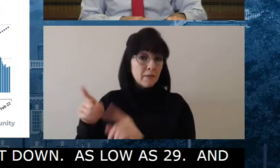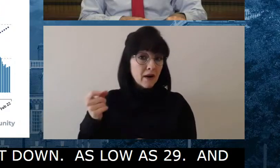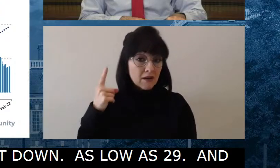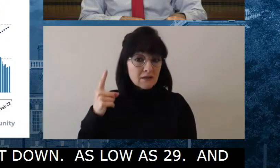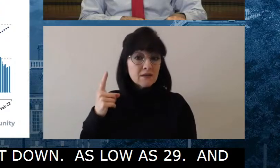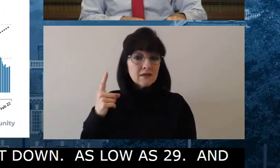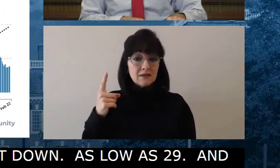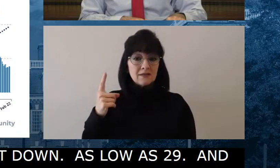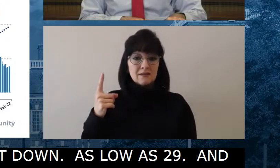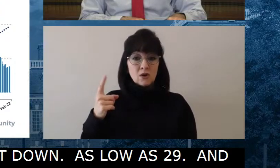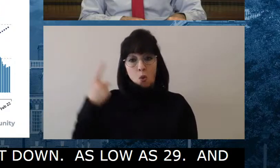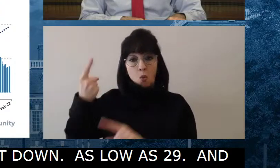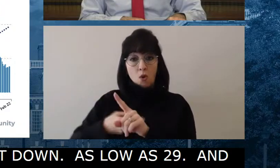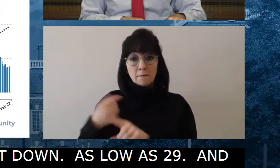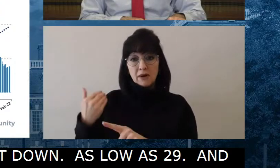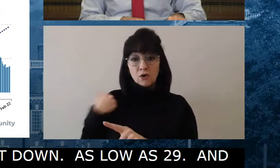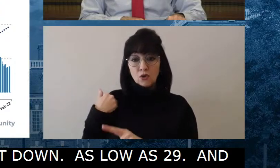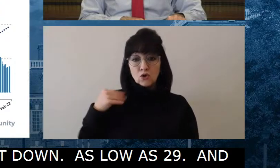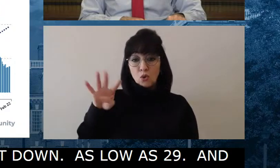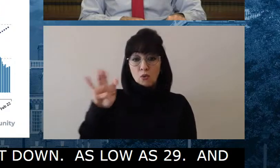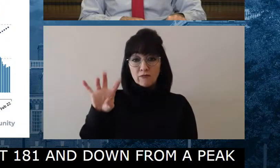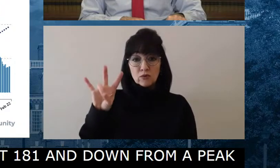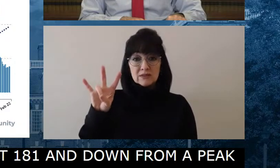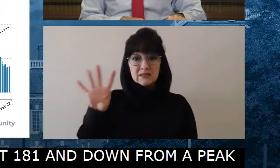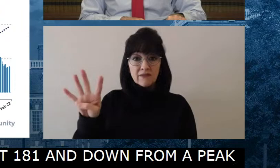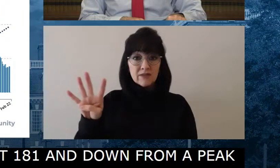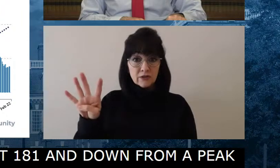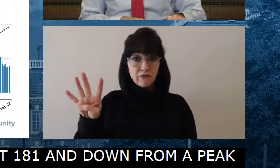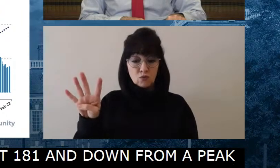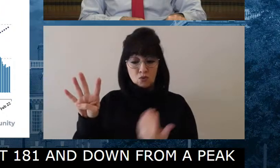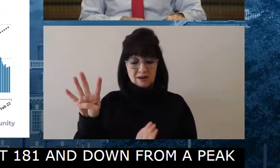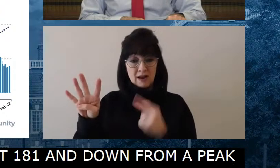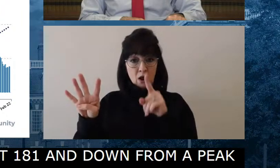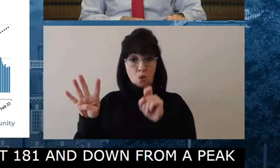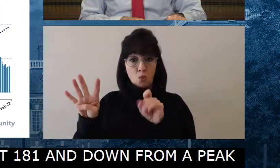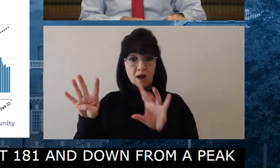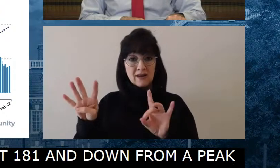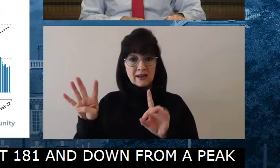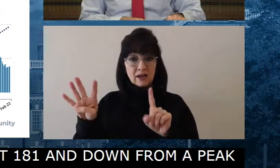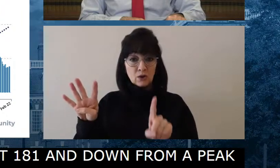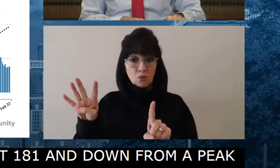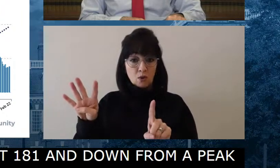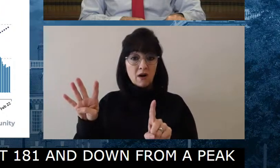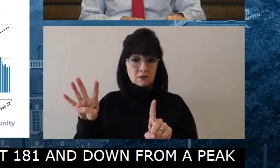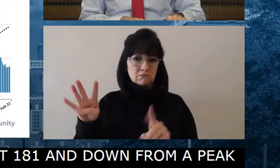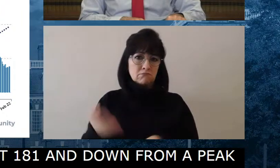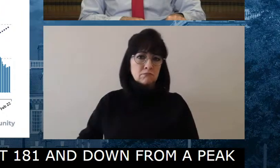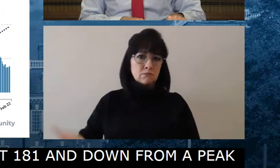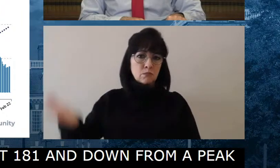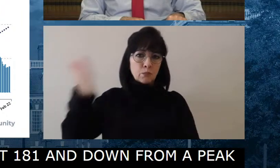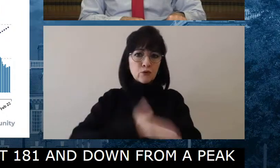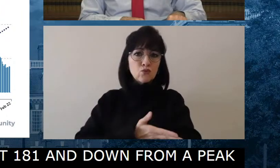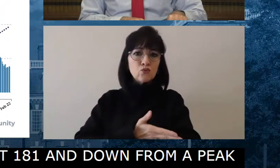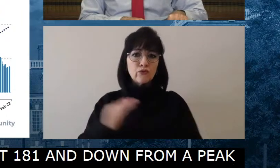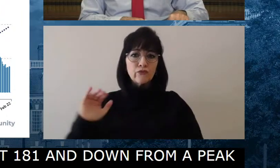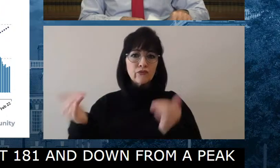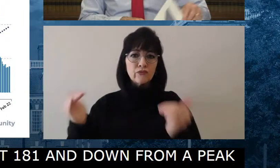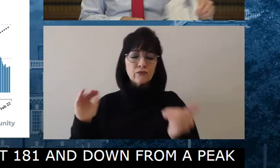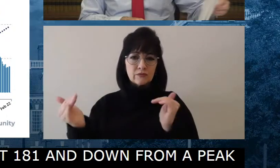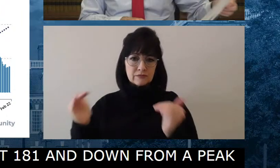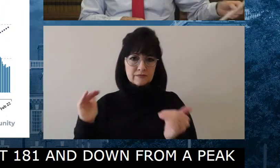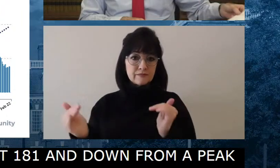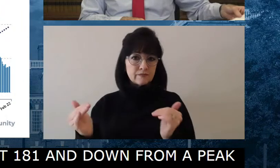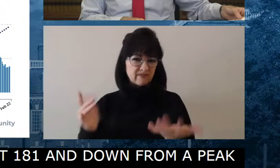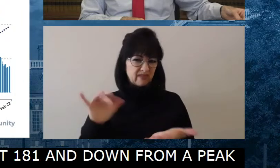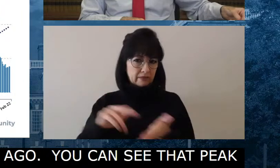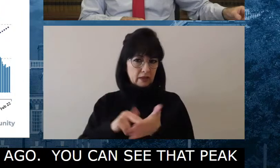little over a month ago. So you can see that peak very well in the graph and how we're flattening the curve basically in